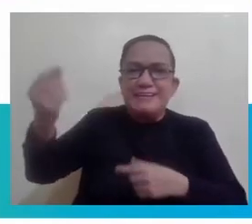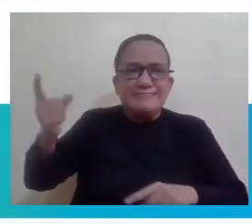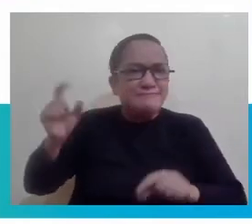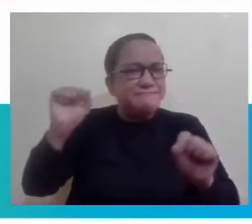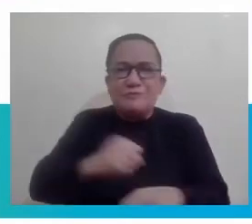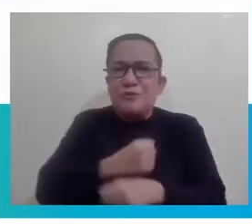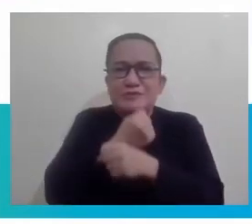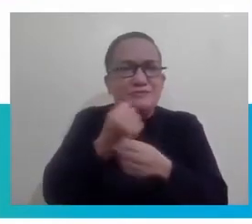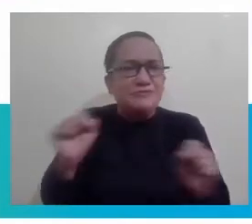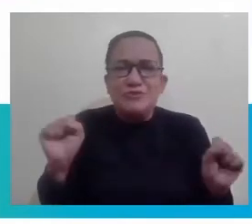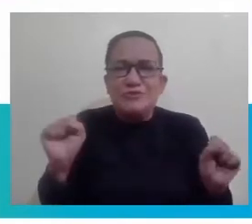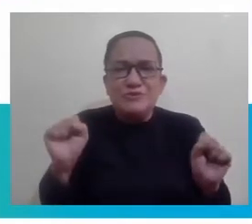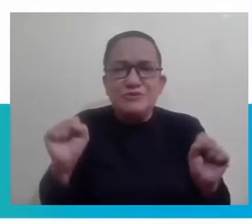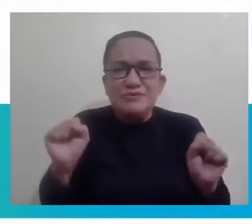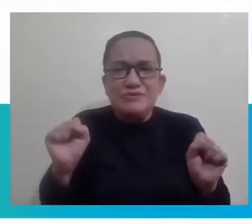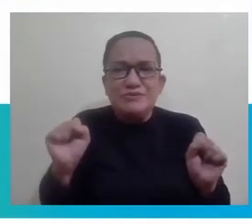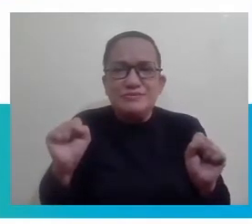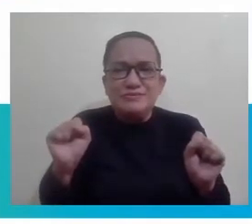our